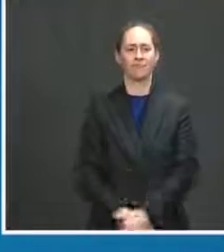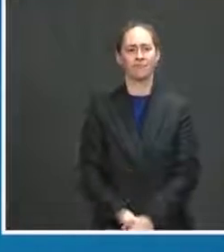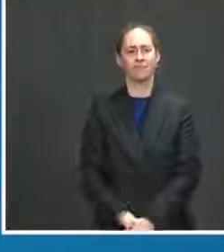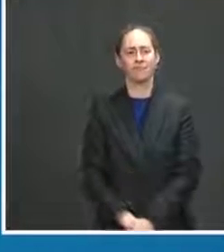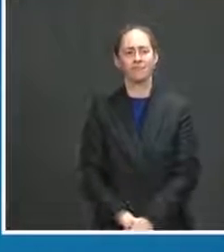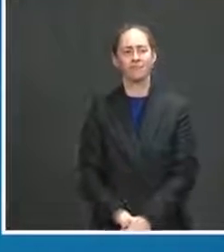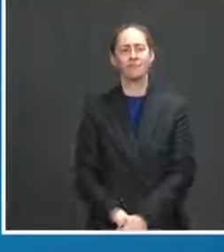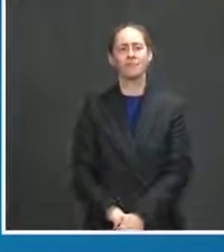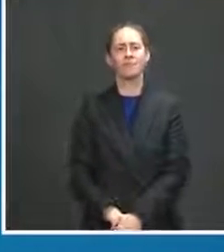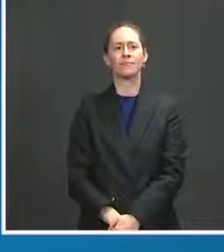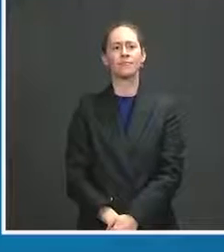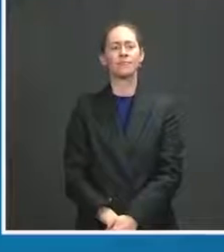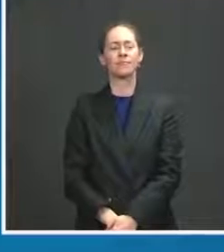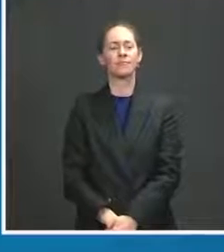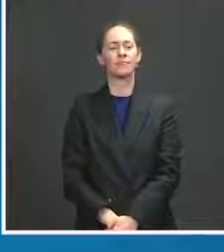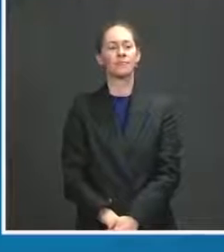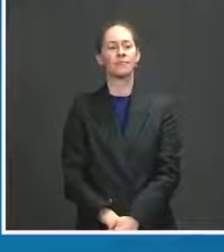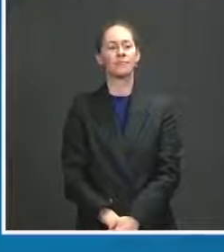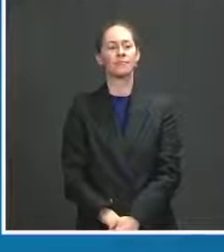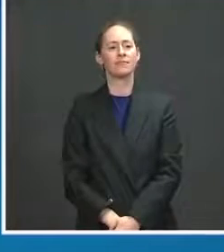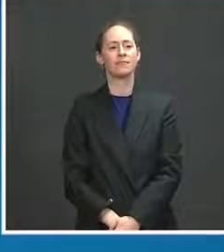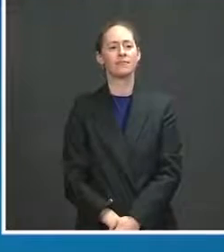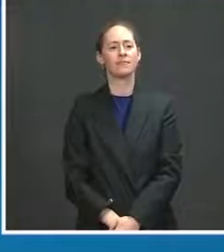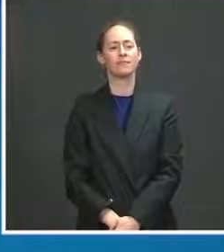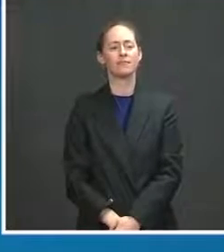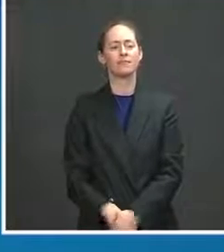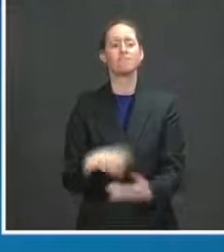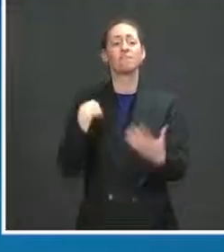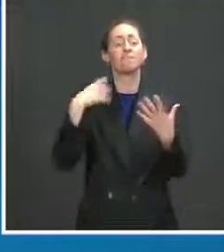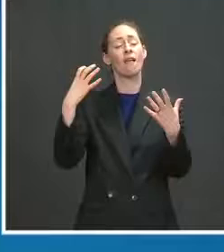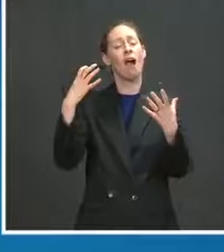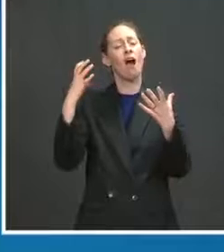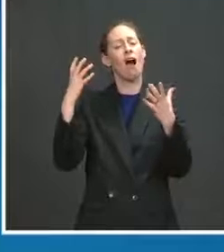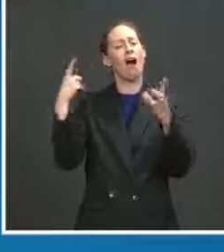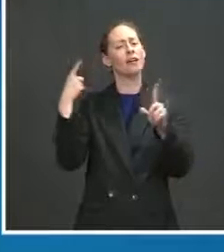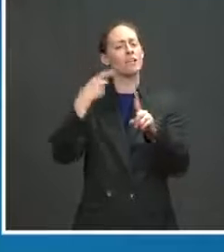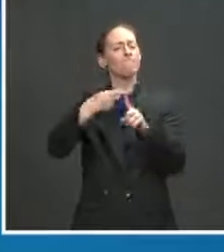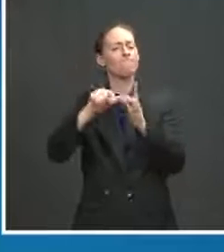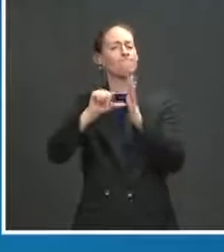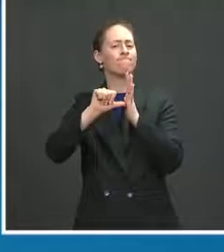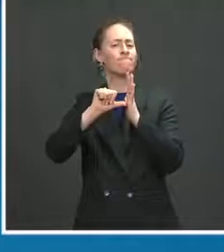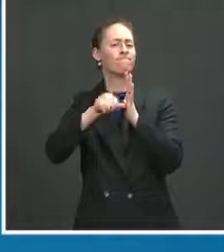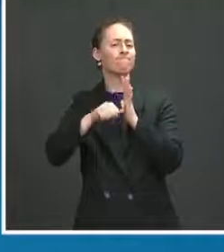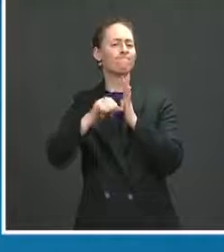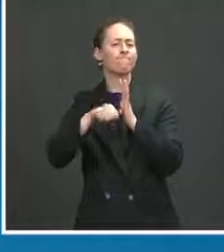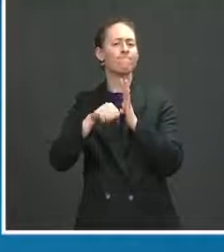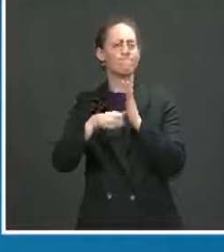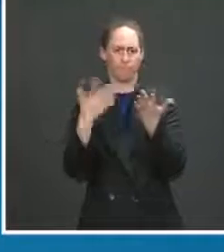So as I conclude today, that's what I want to talk about. I want to talk about you.